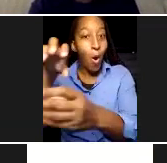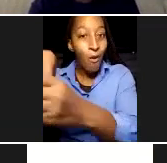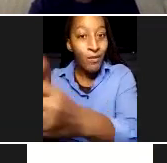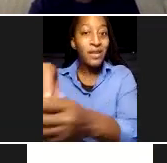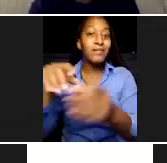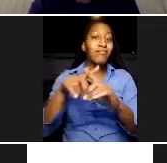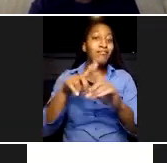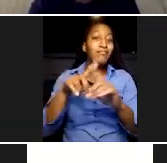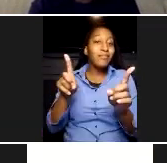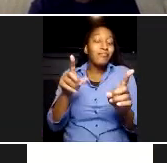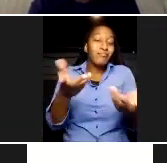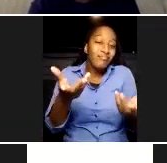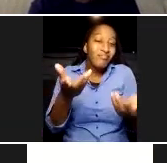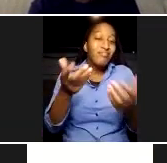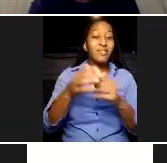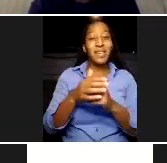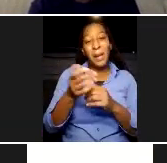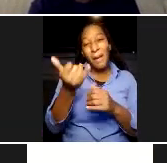you get to play around a little bit here.